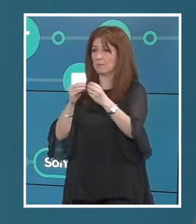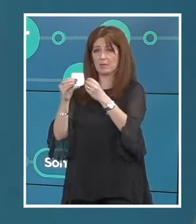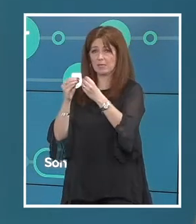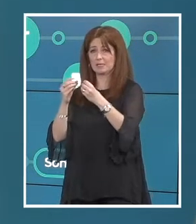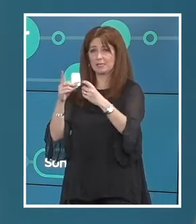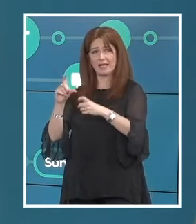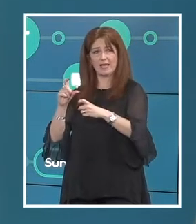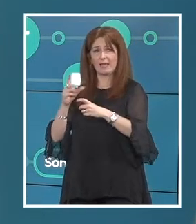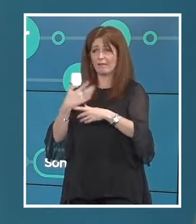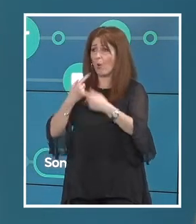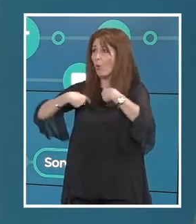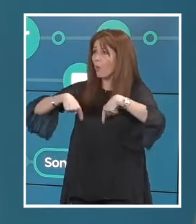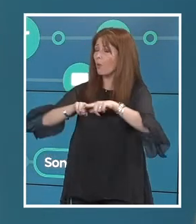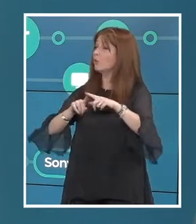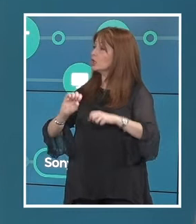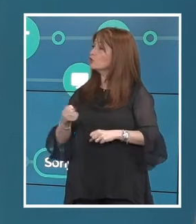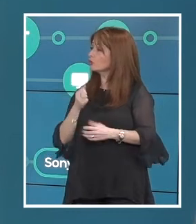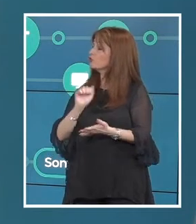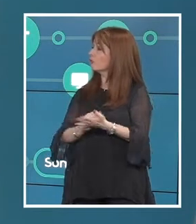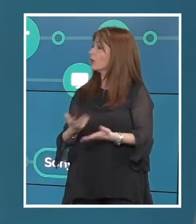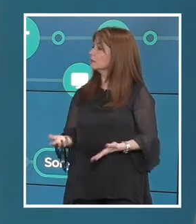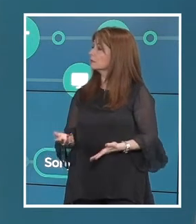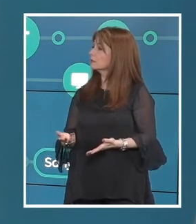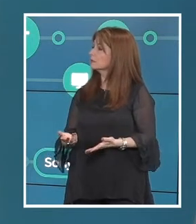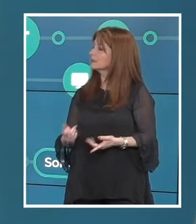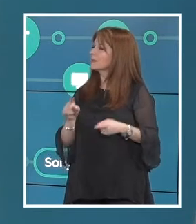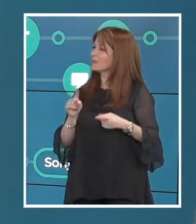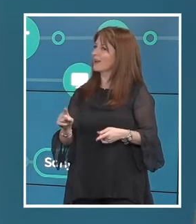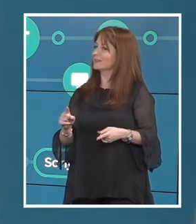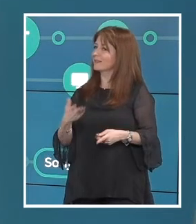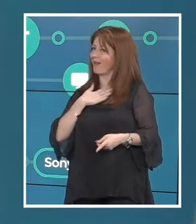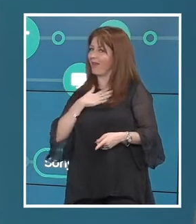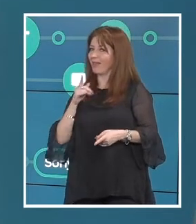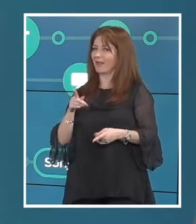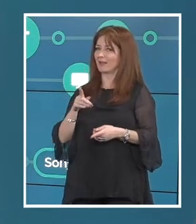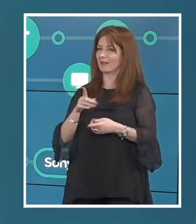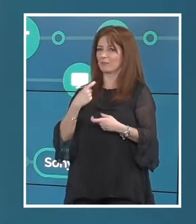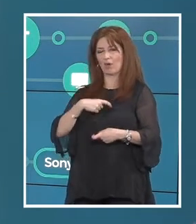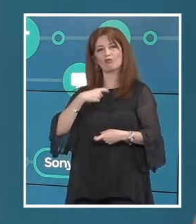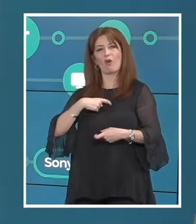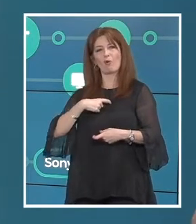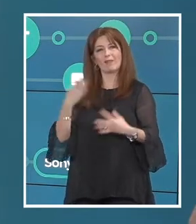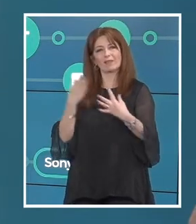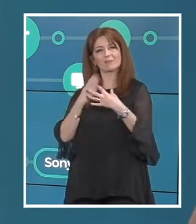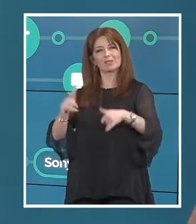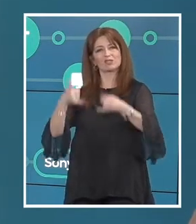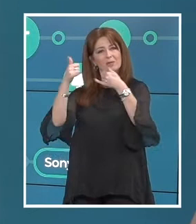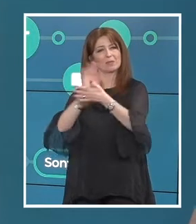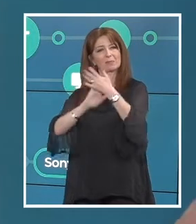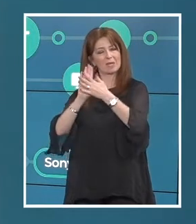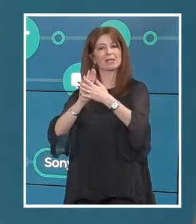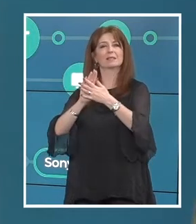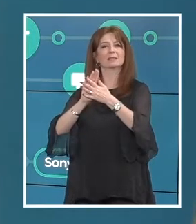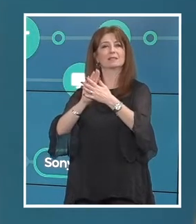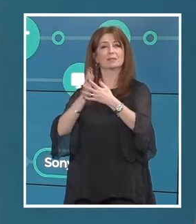should be. And this is part of what I like to do as an accessibility champion. It's just kind of living by that and knowing that the